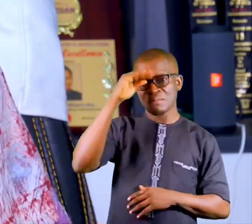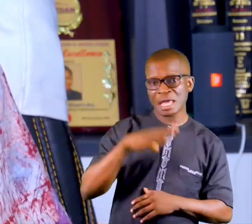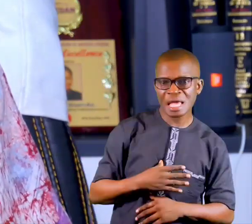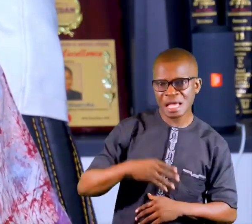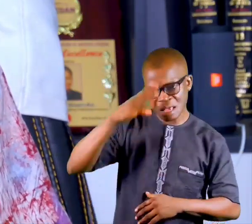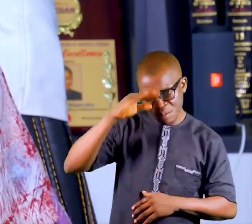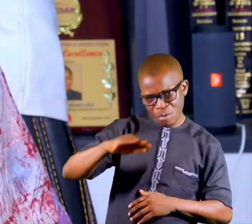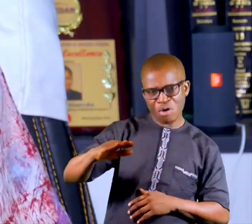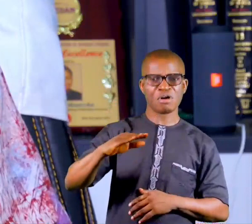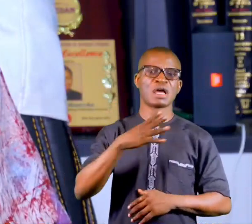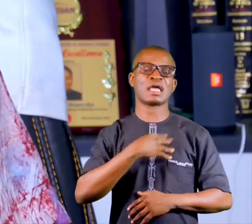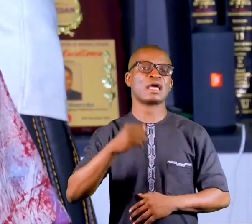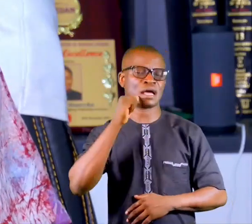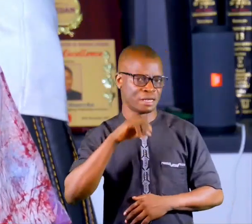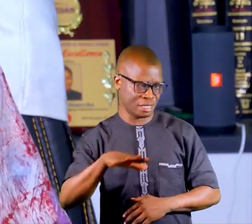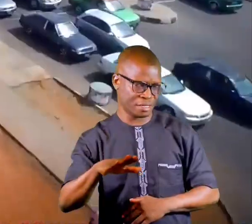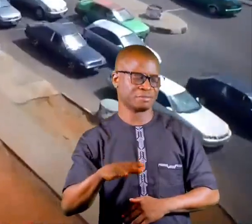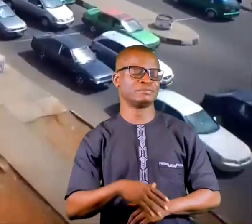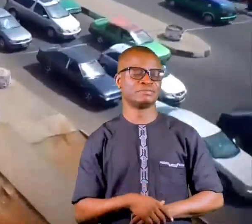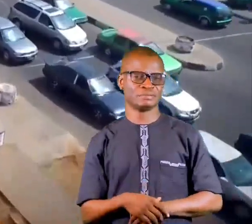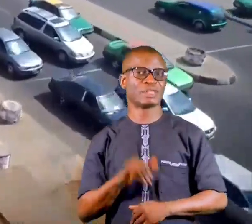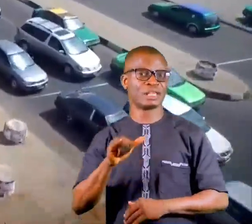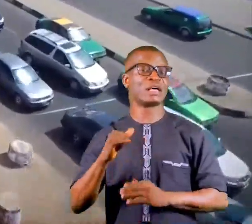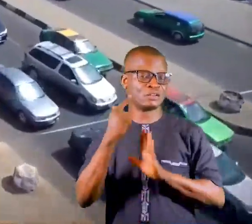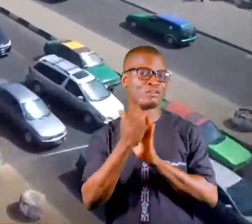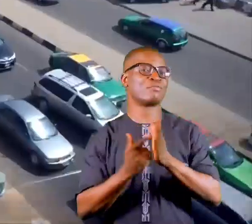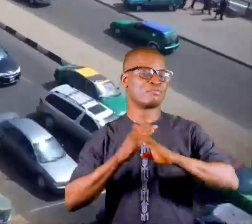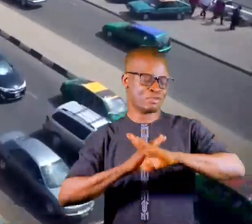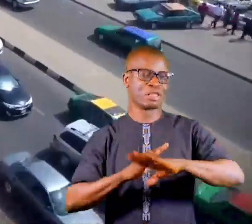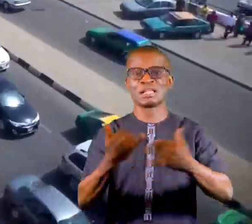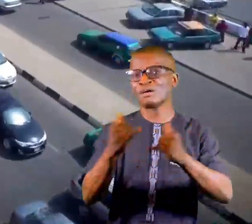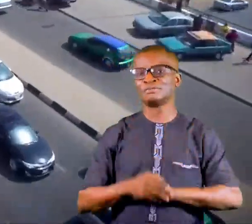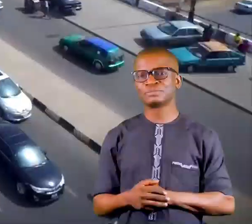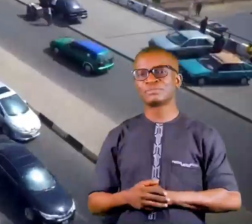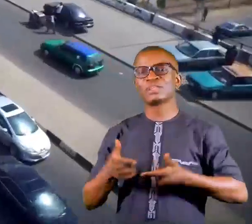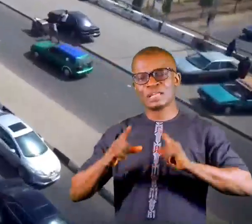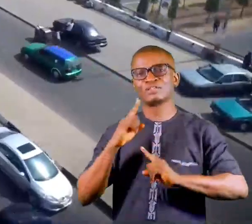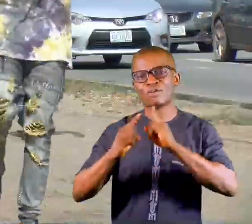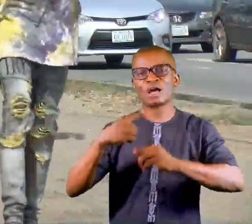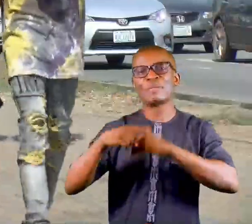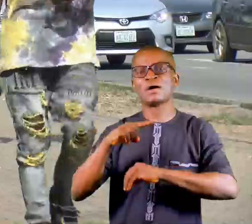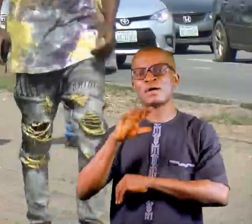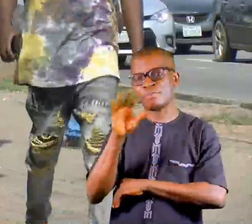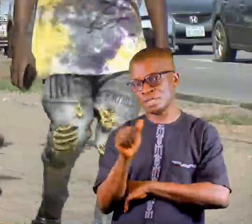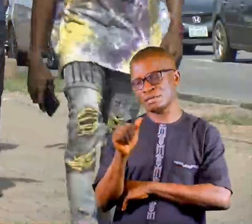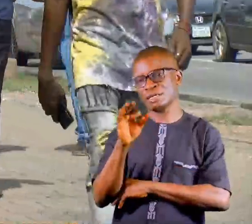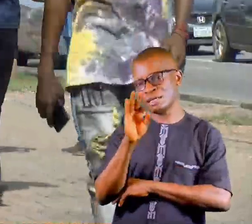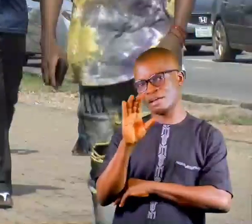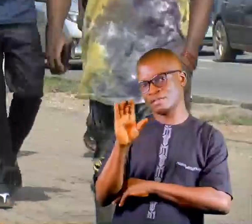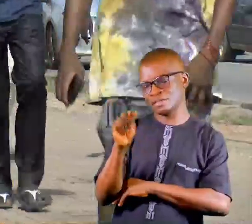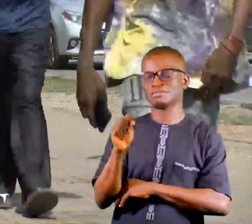protects boys, and it protects girls. So talking about the FCT, what I can say